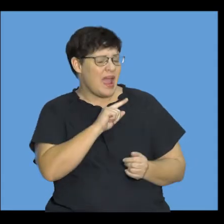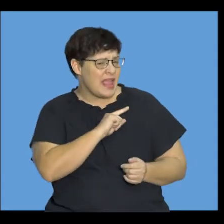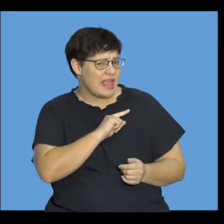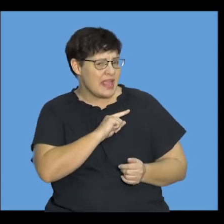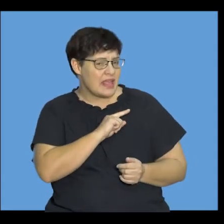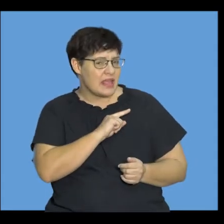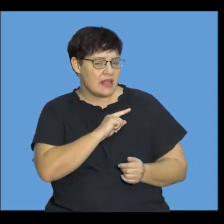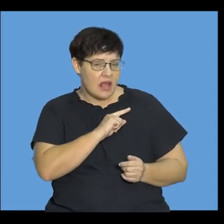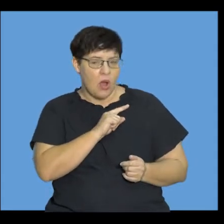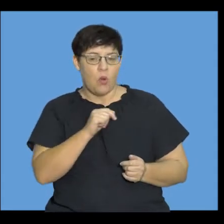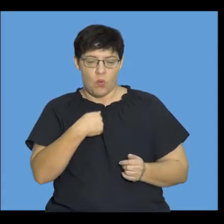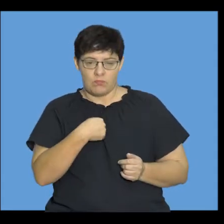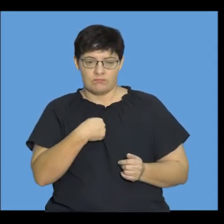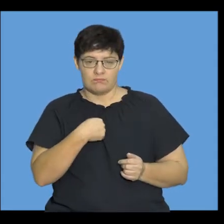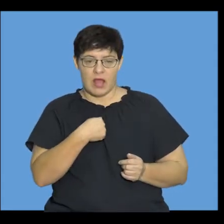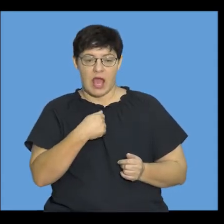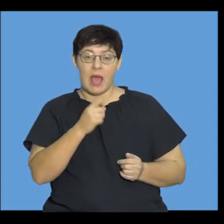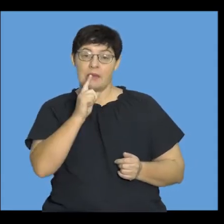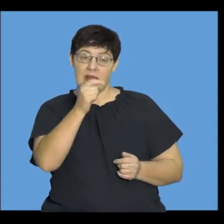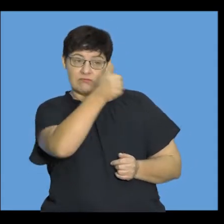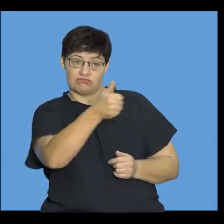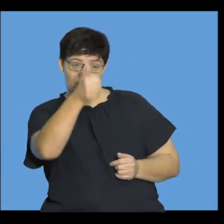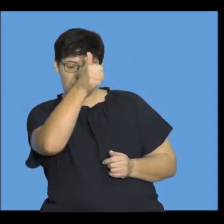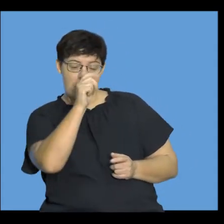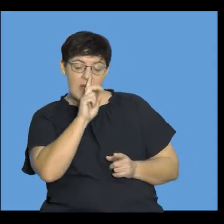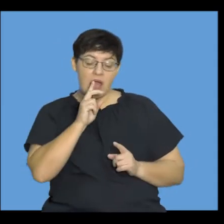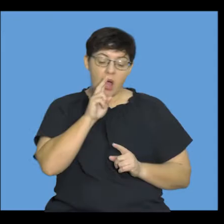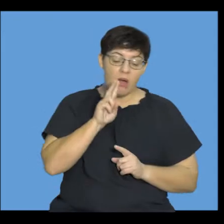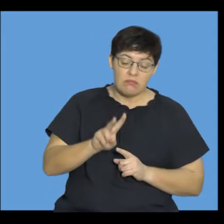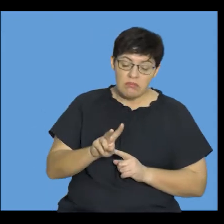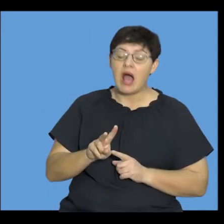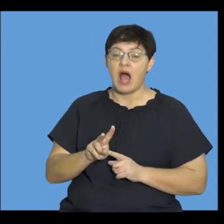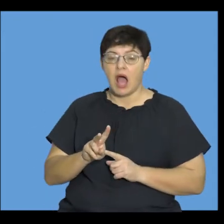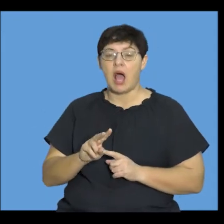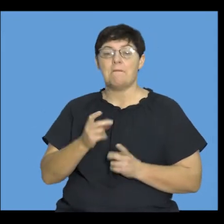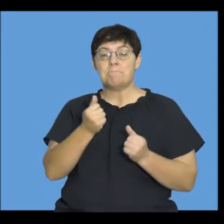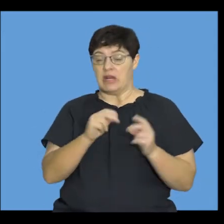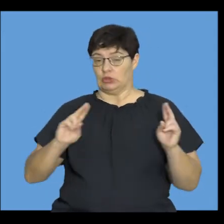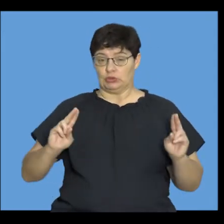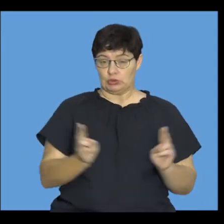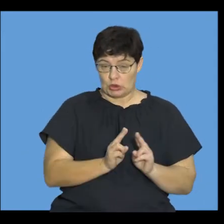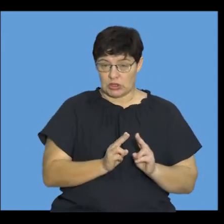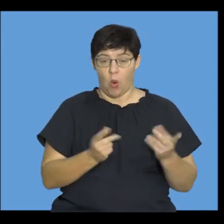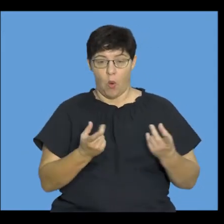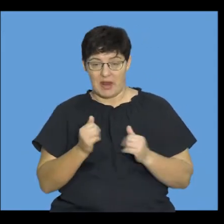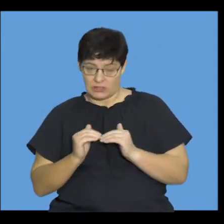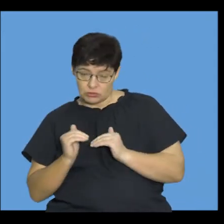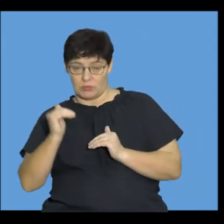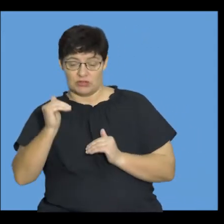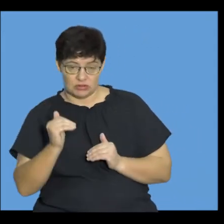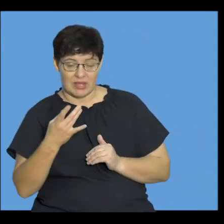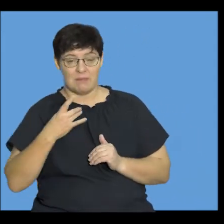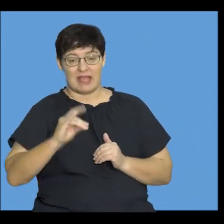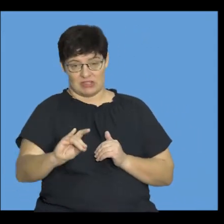to help management be aware of any potential shortages or